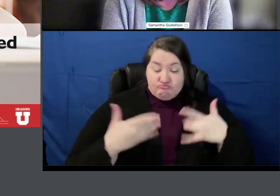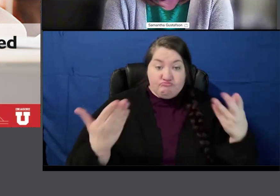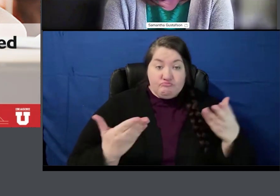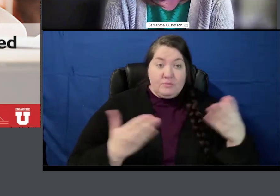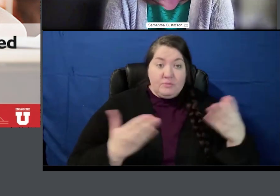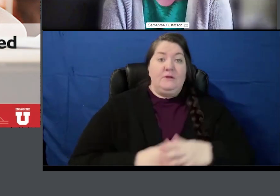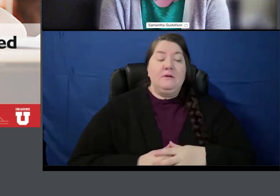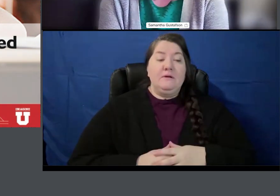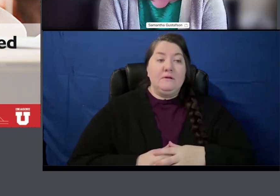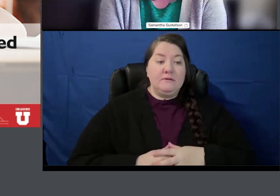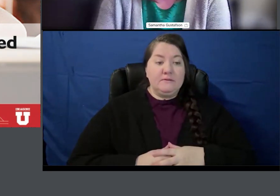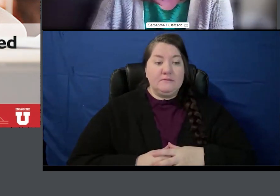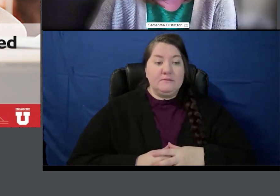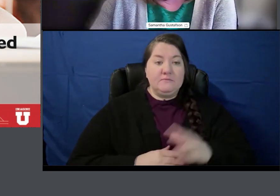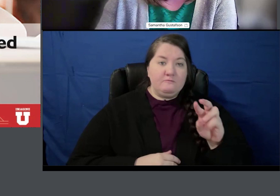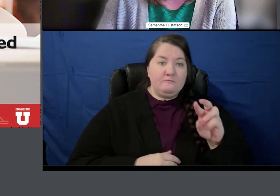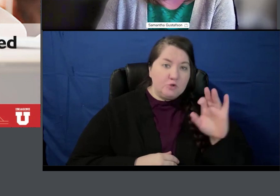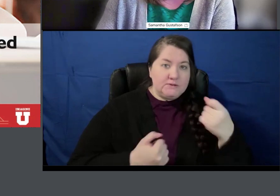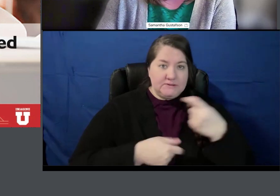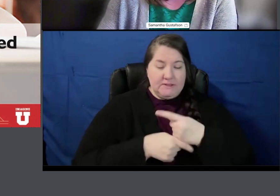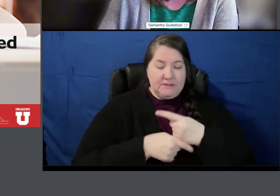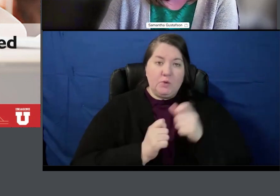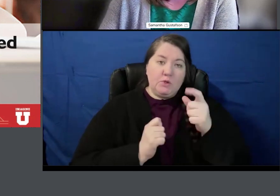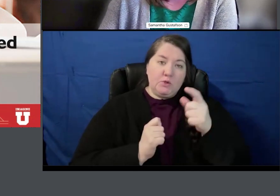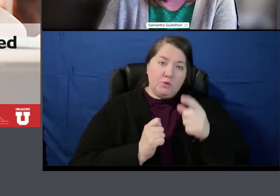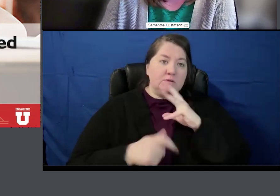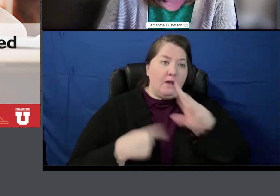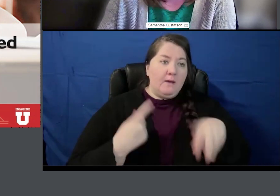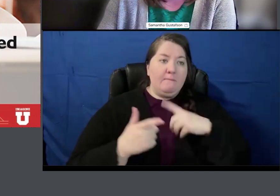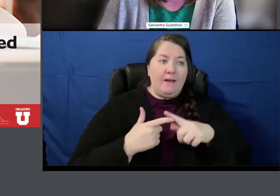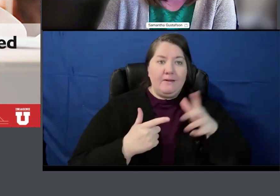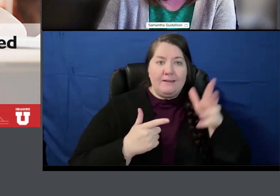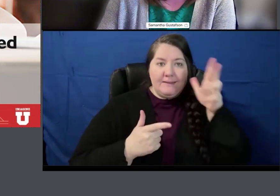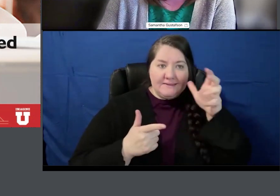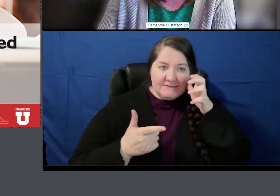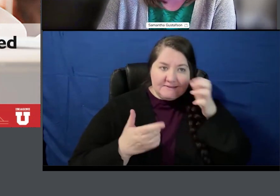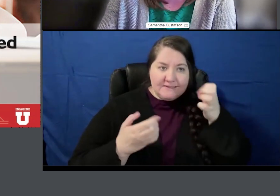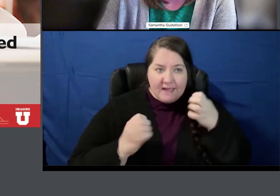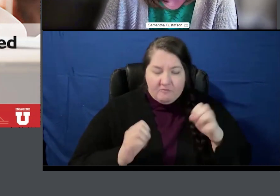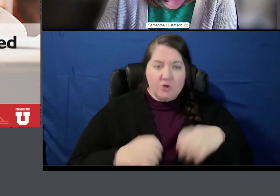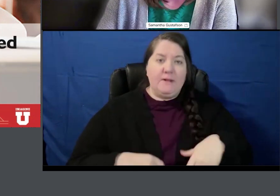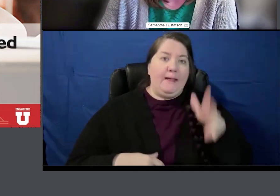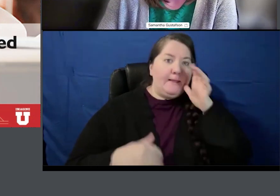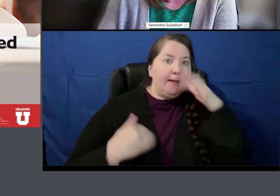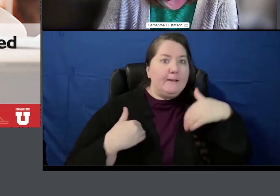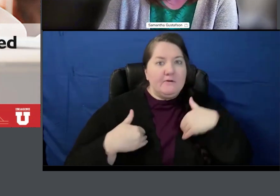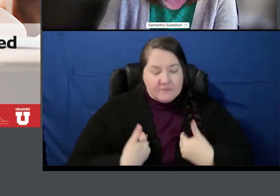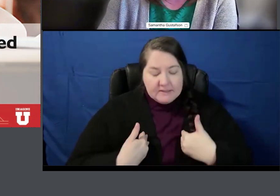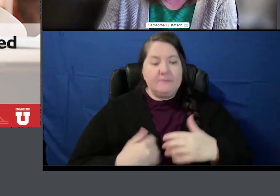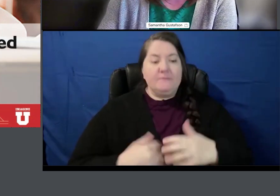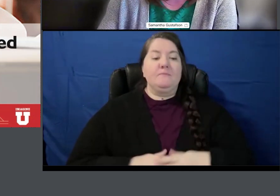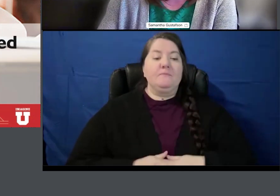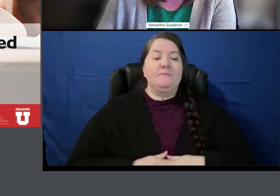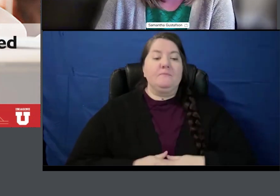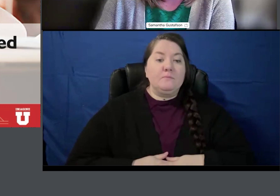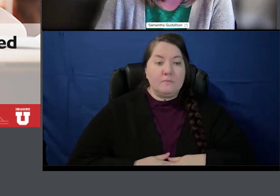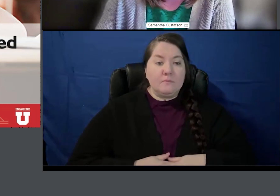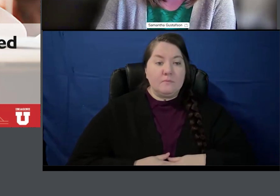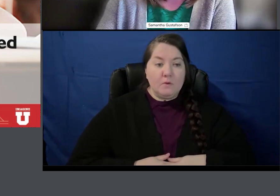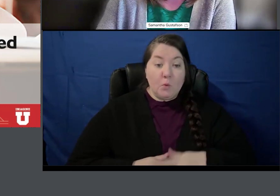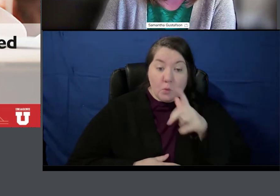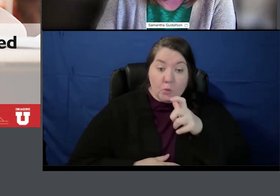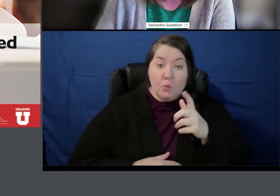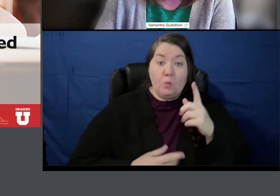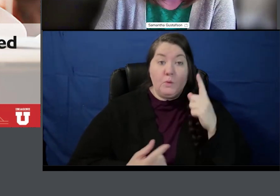here virtually today with you to talk about listening effort and listening related fatigue and who we might consider